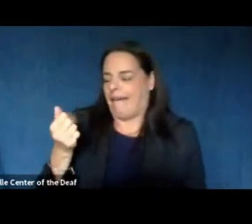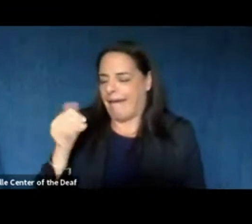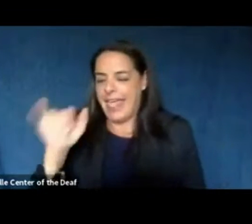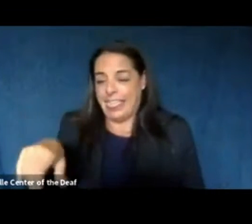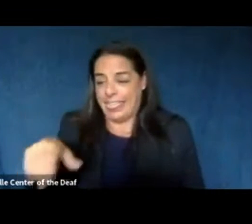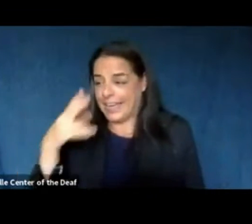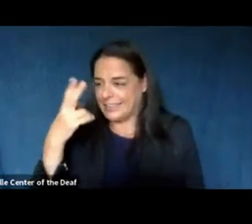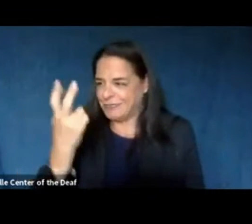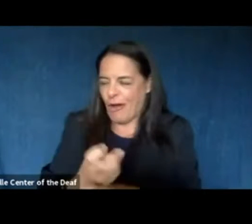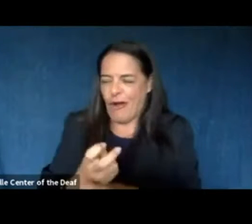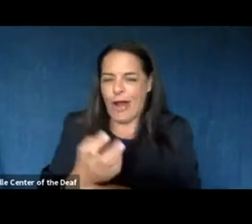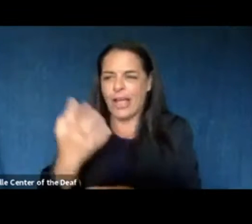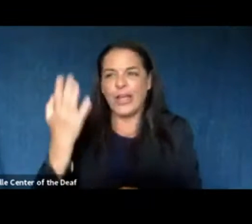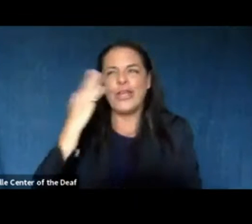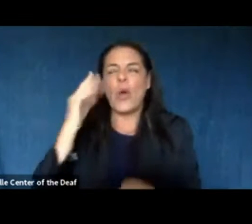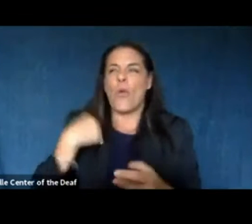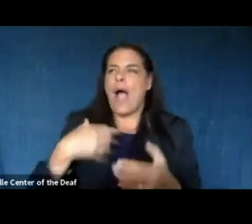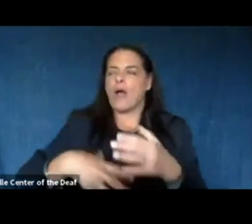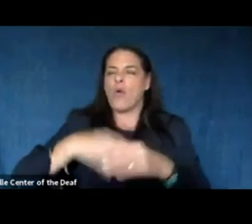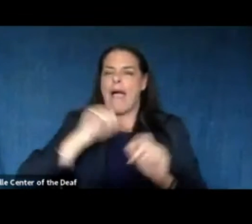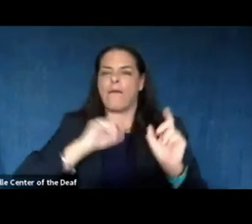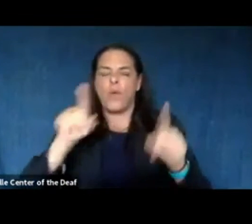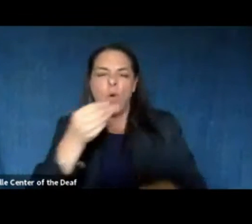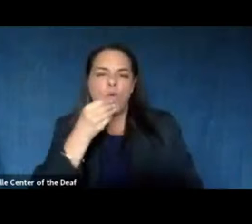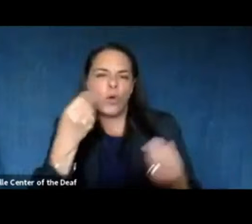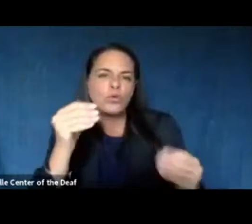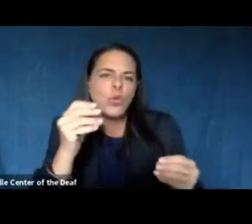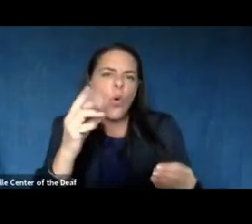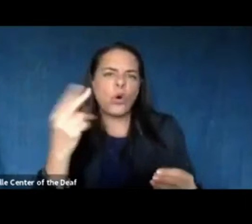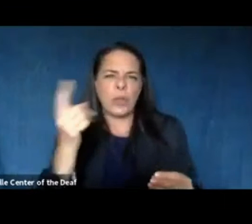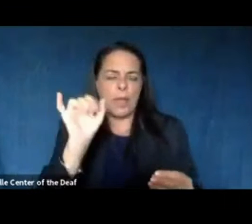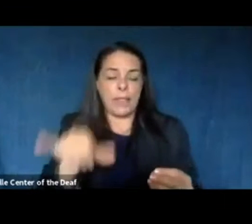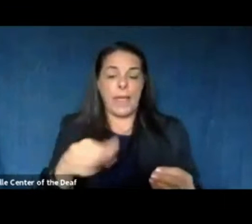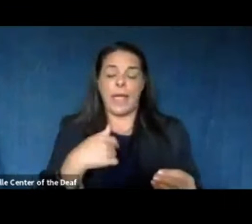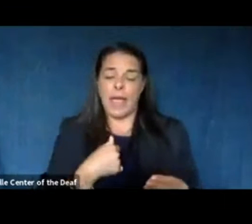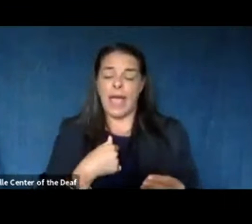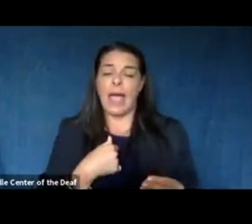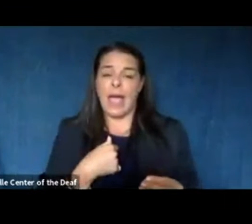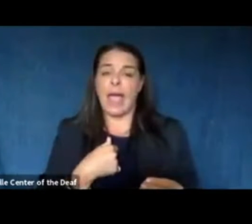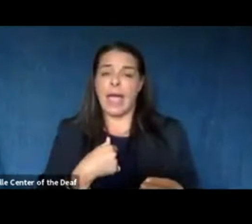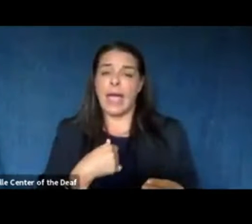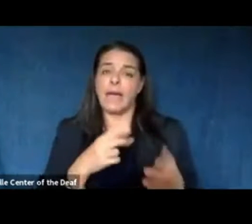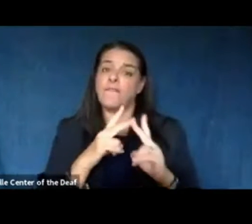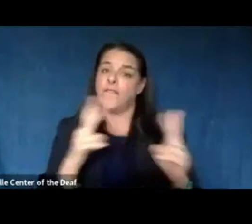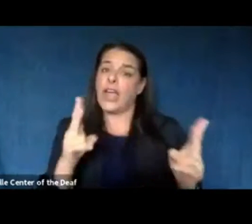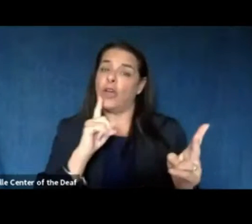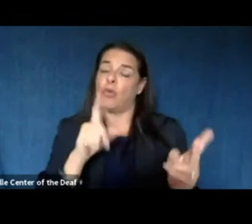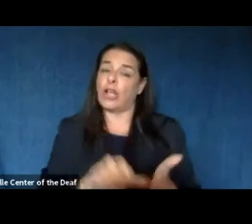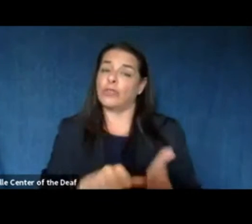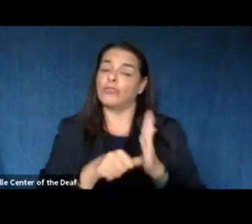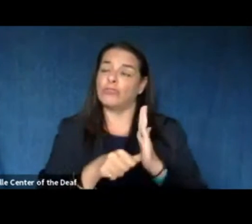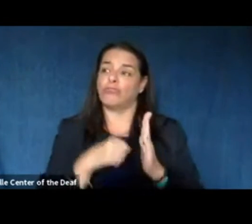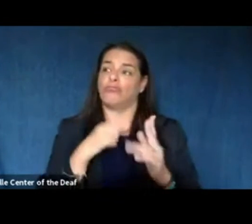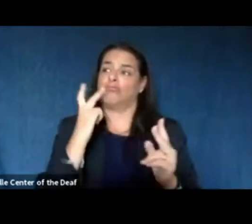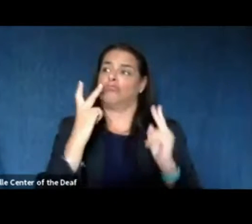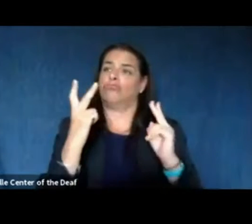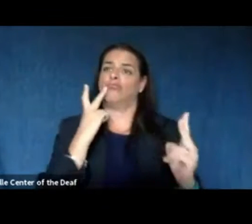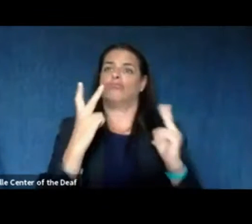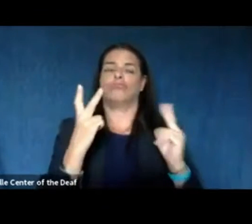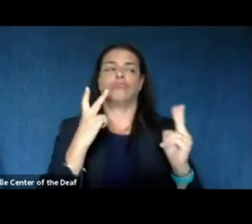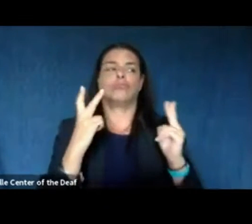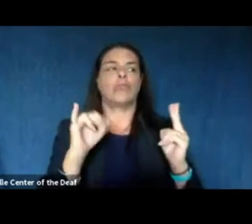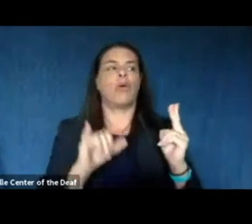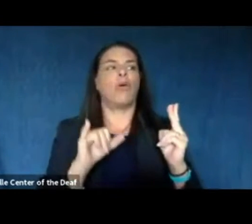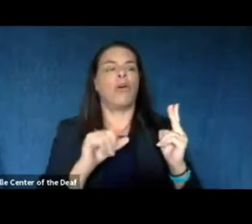and have to go to the grocery store or something of that nature, I'm really very impressed with what I'm seeing